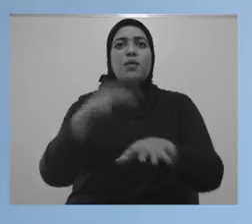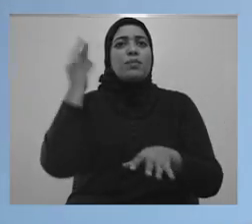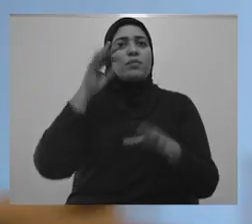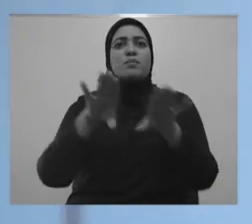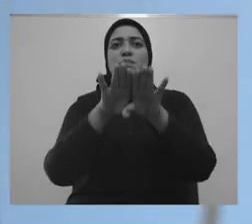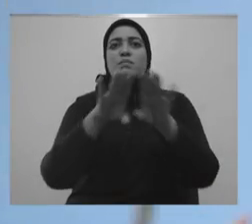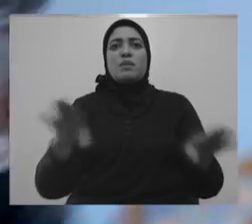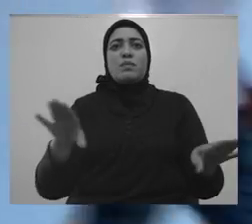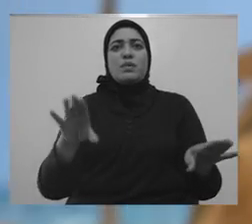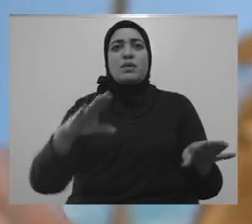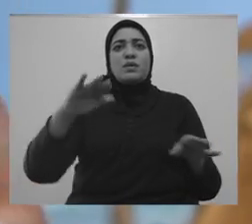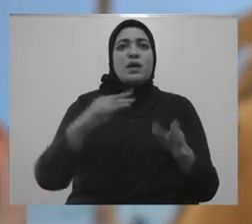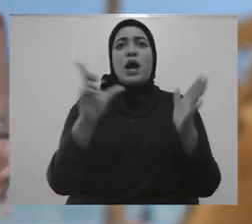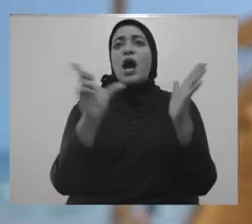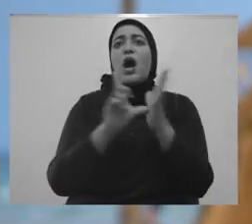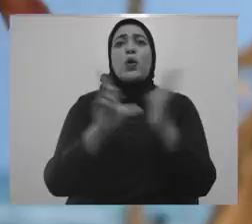law.